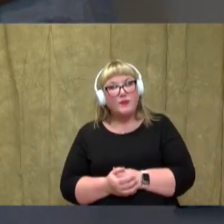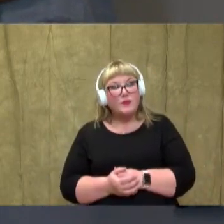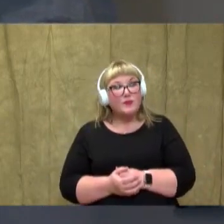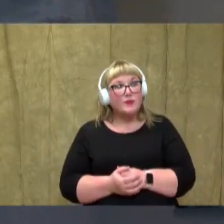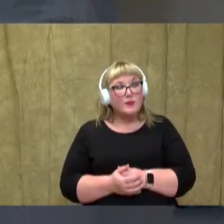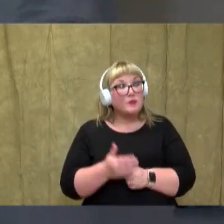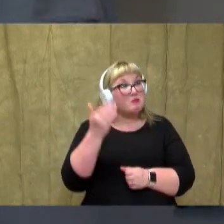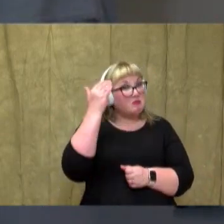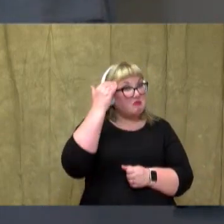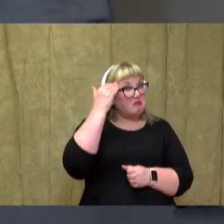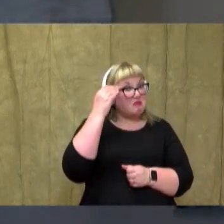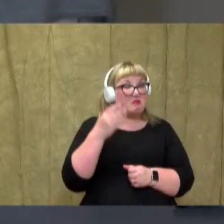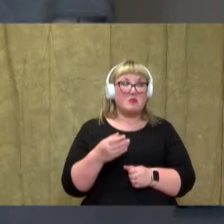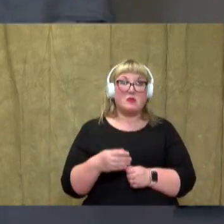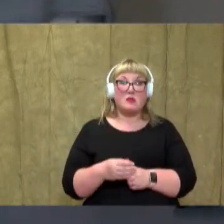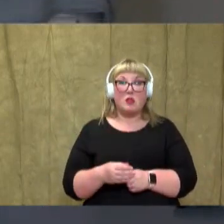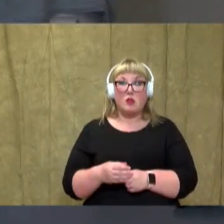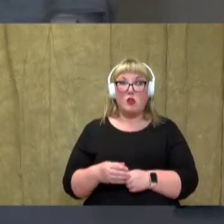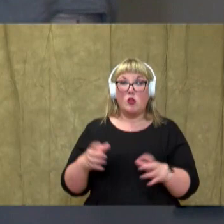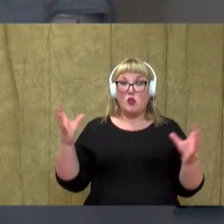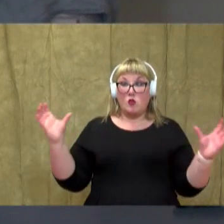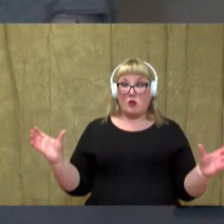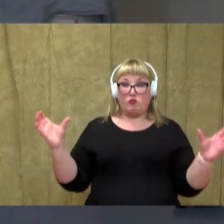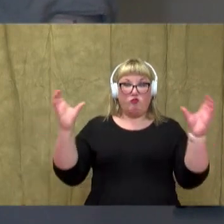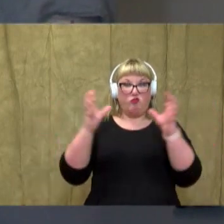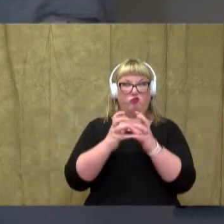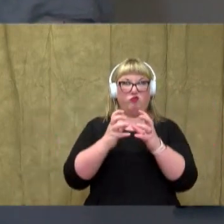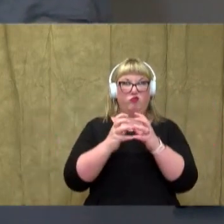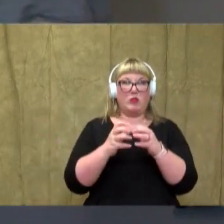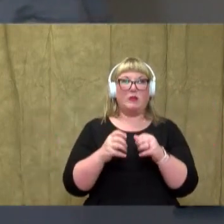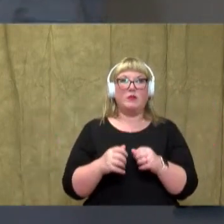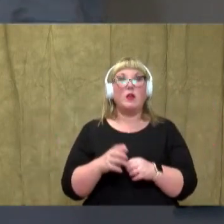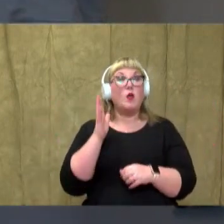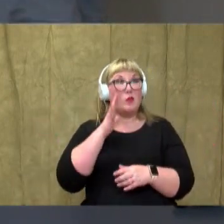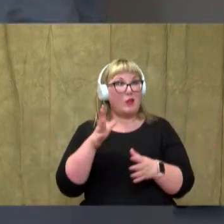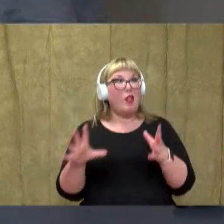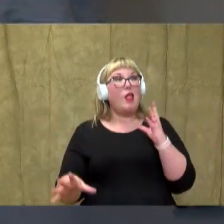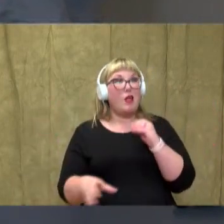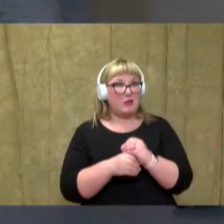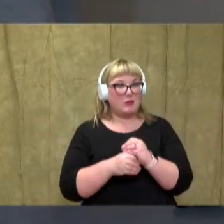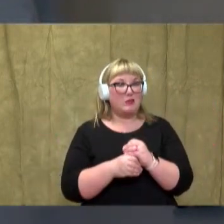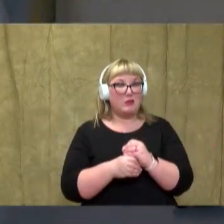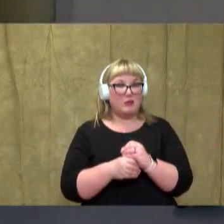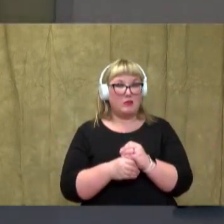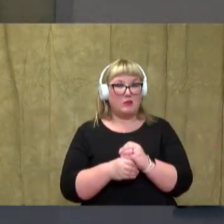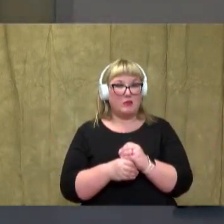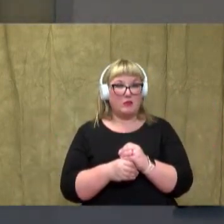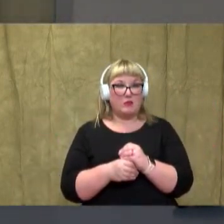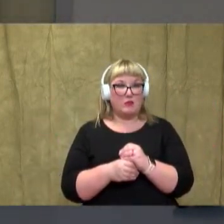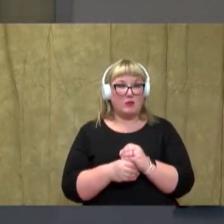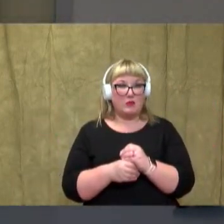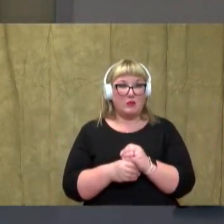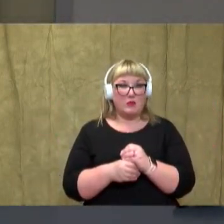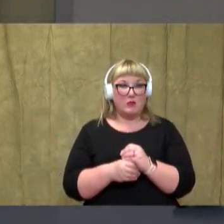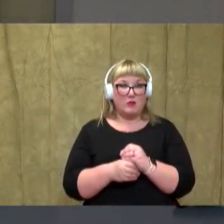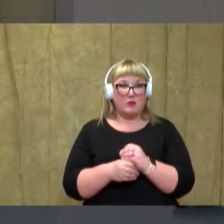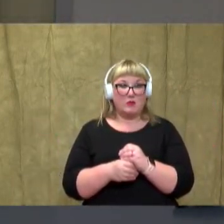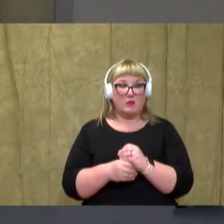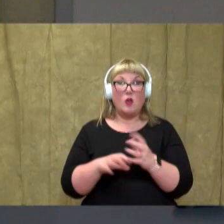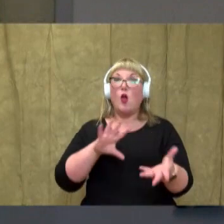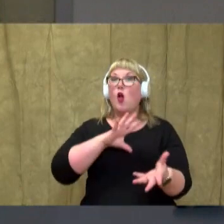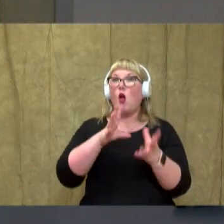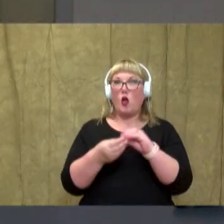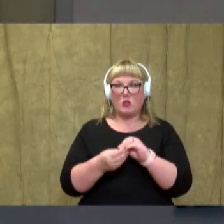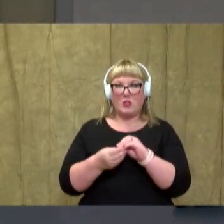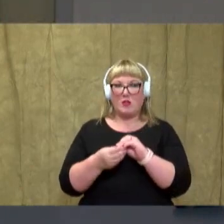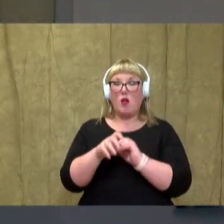So we know we're putting 2 groups together, so we're going to add the all together. So